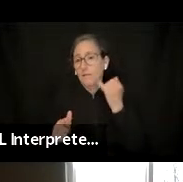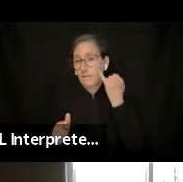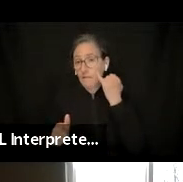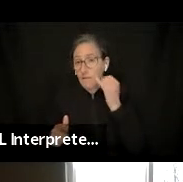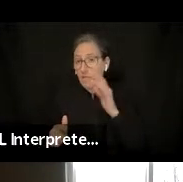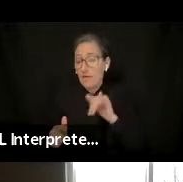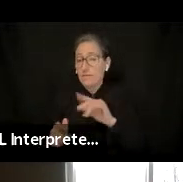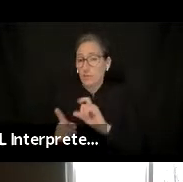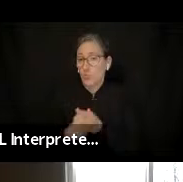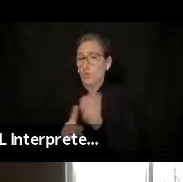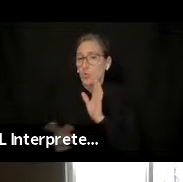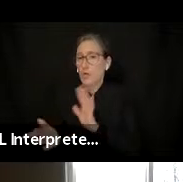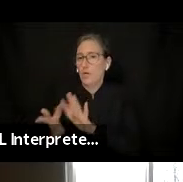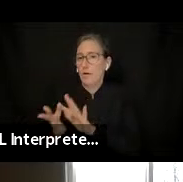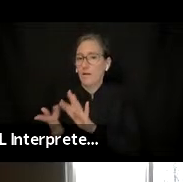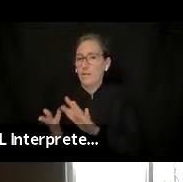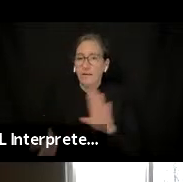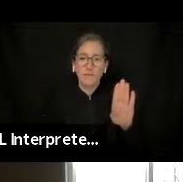So